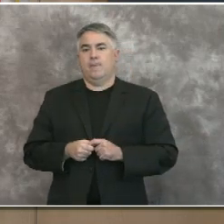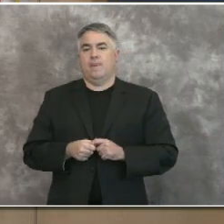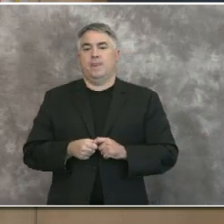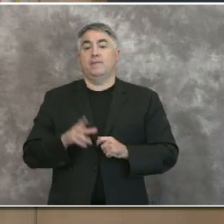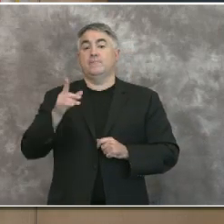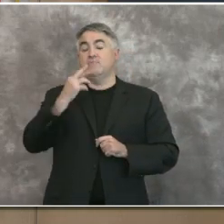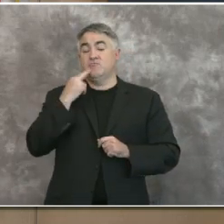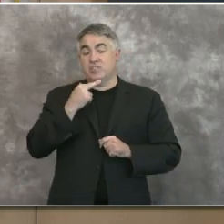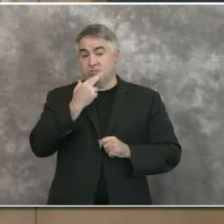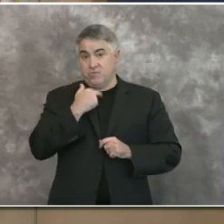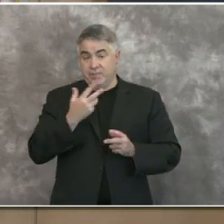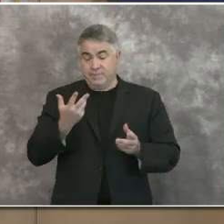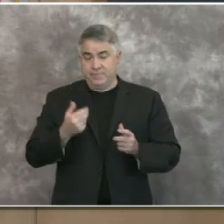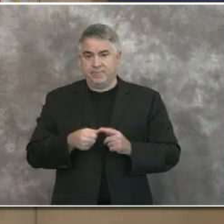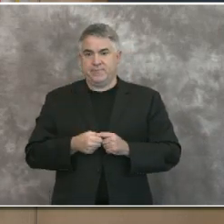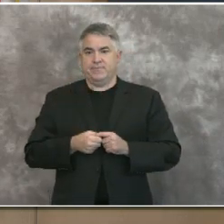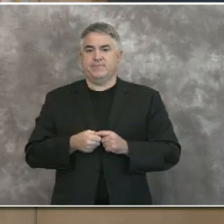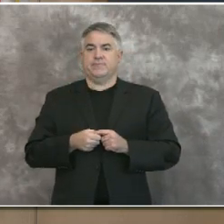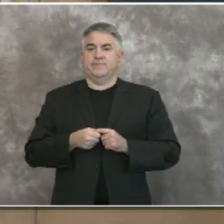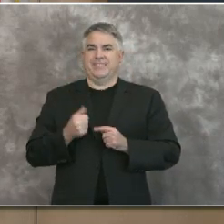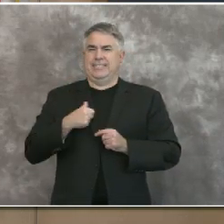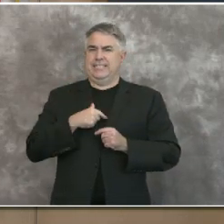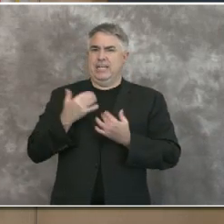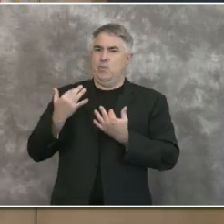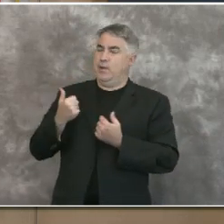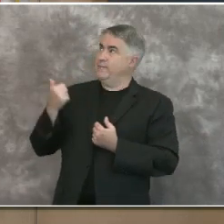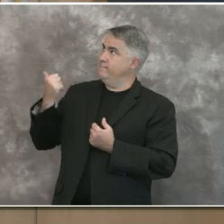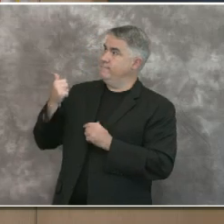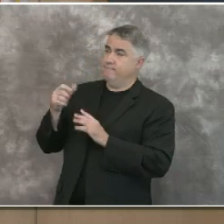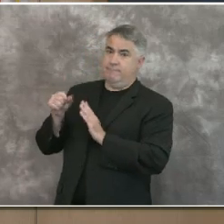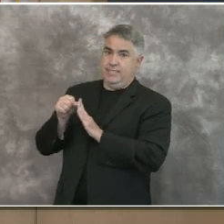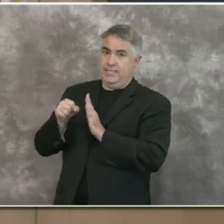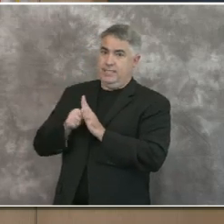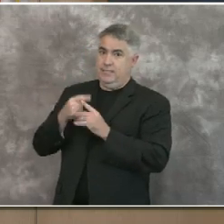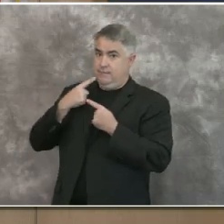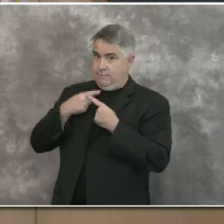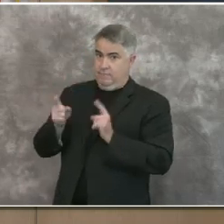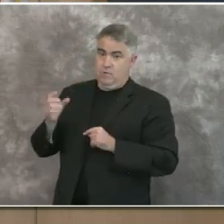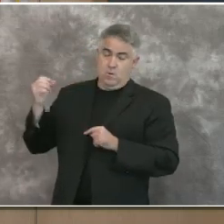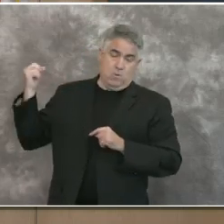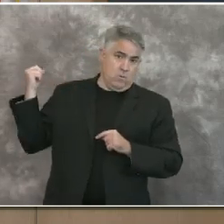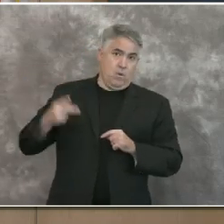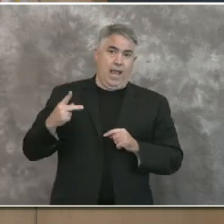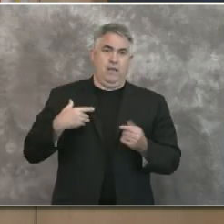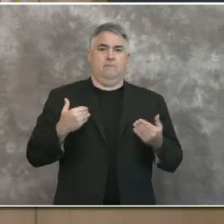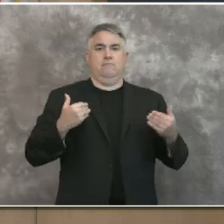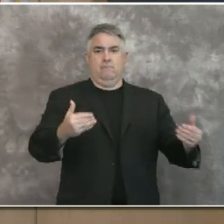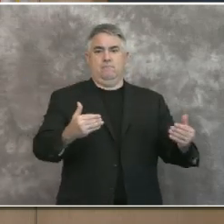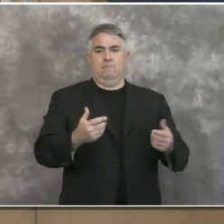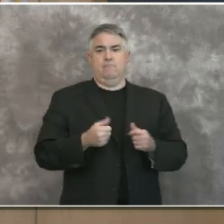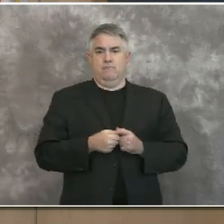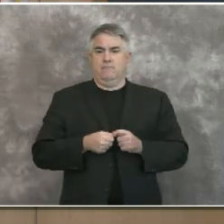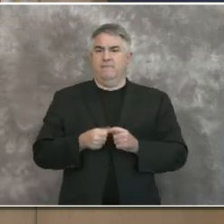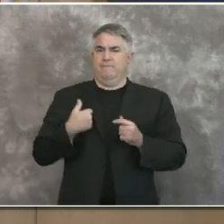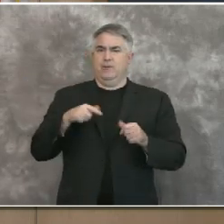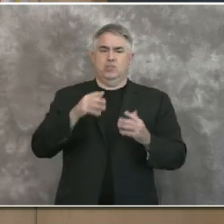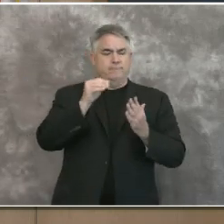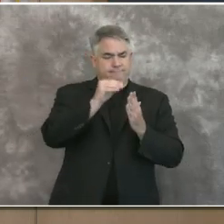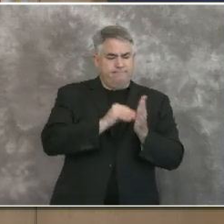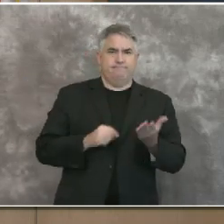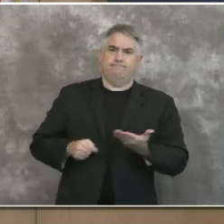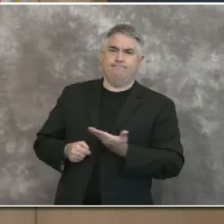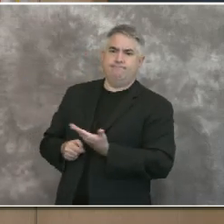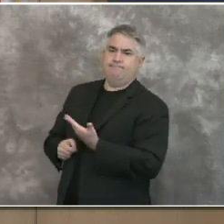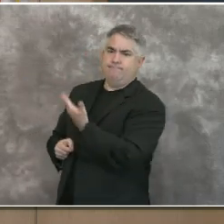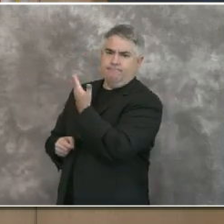state of California to give us the green light on our regional variance plan that we submitted to them. And so because we are